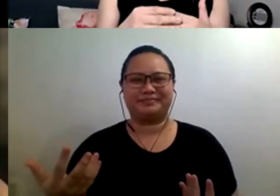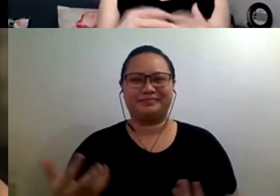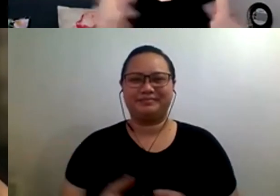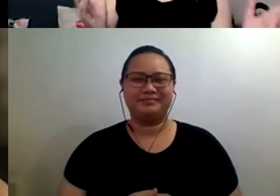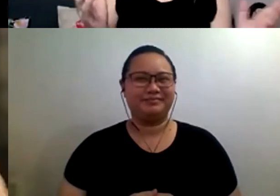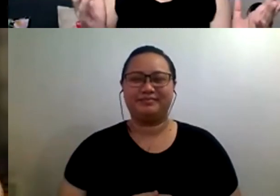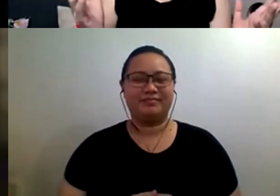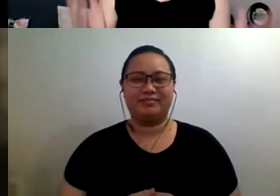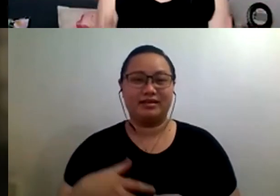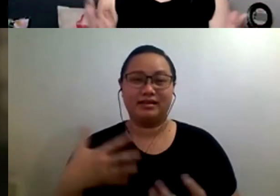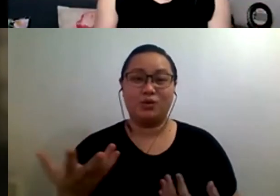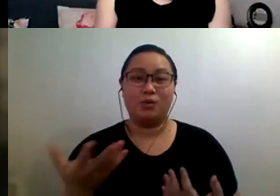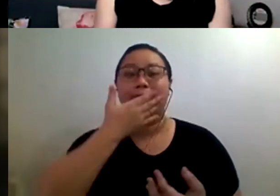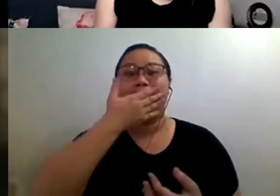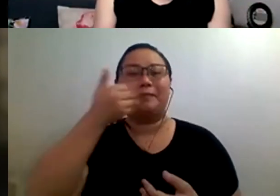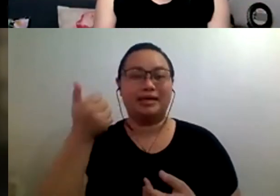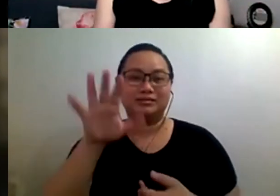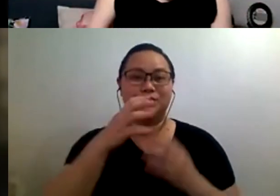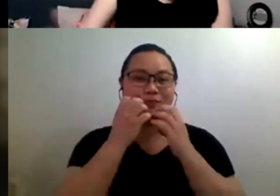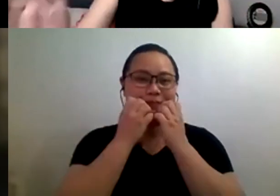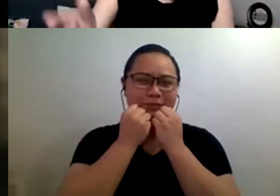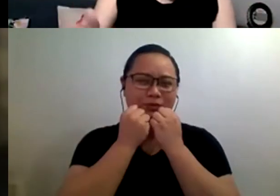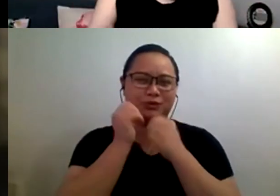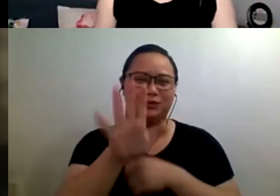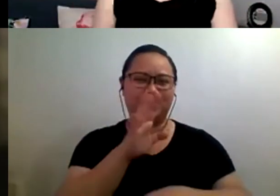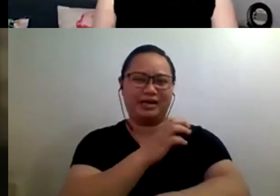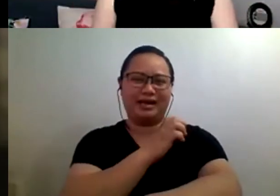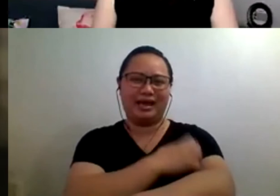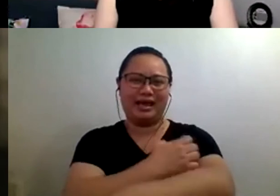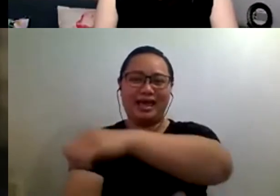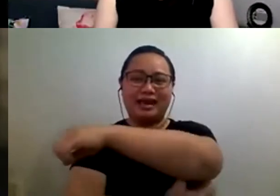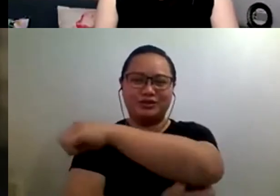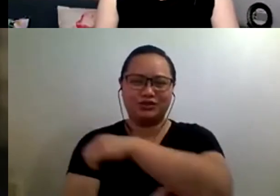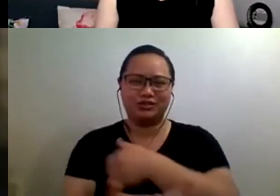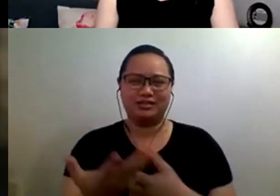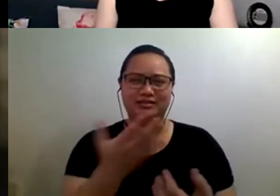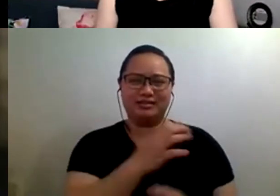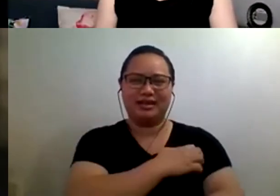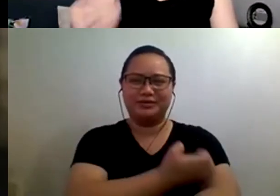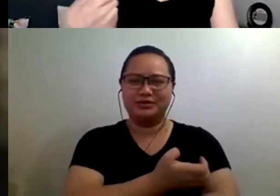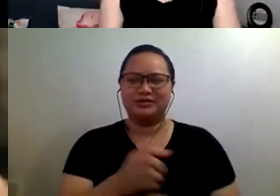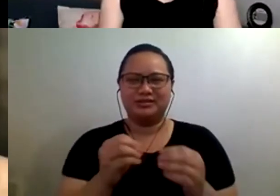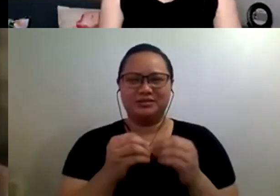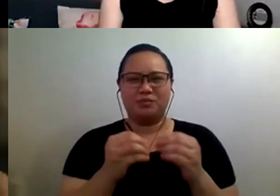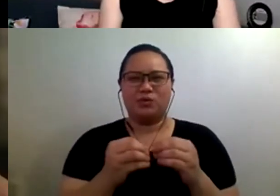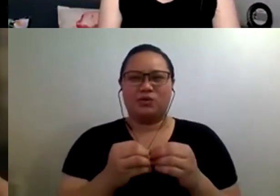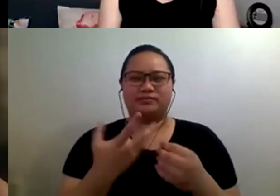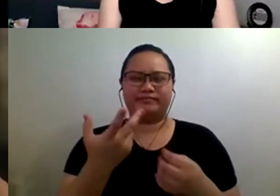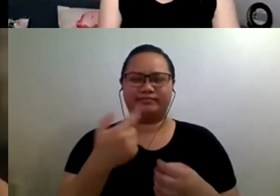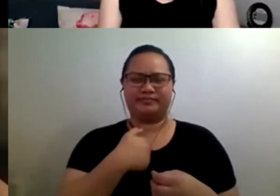then use your energy to be more proactive instead of, kasi there's always this,